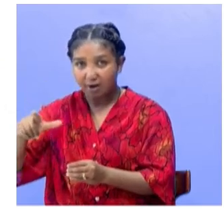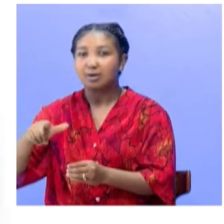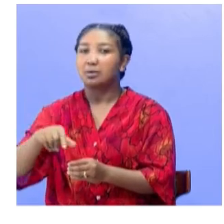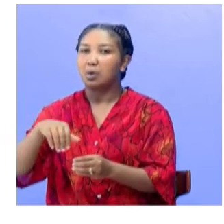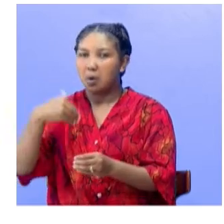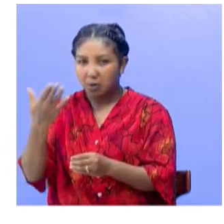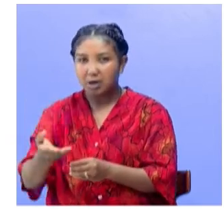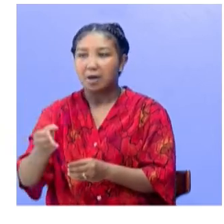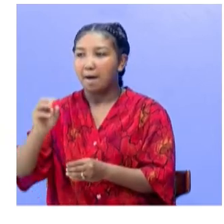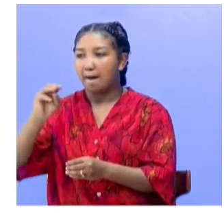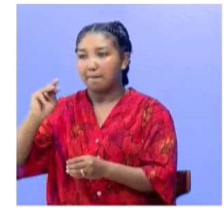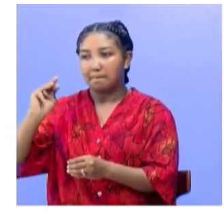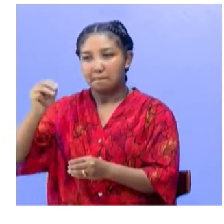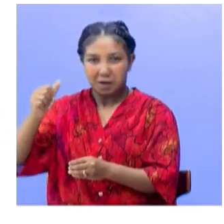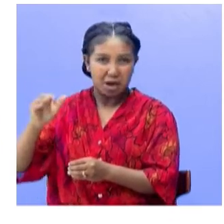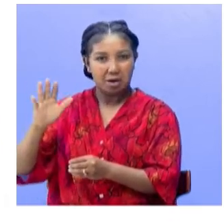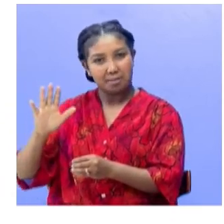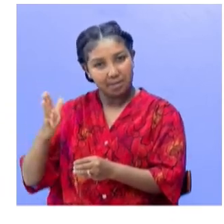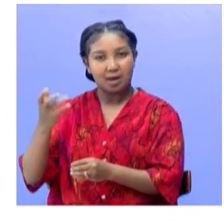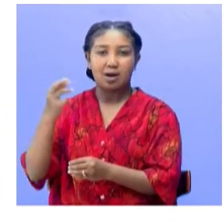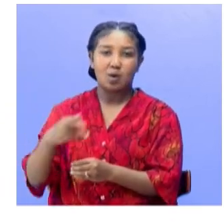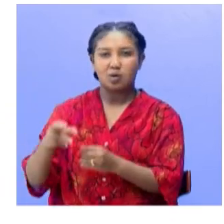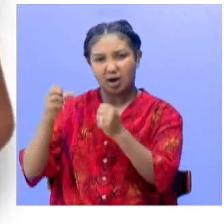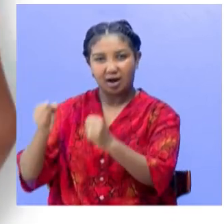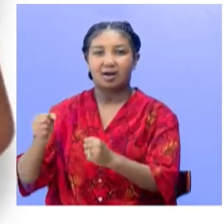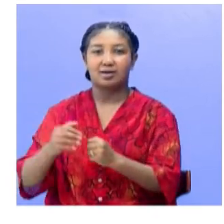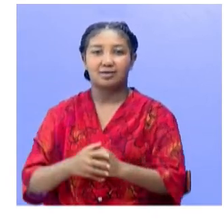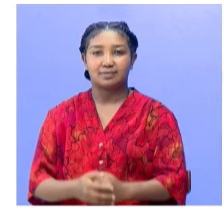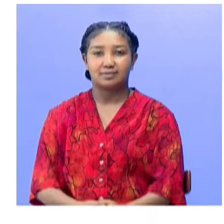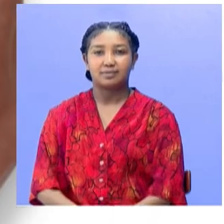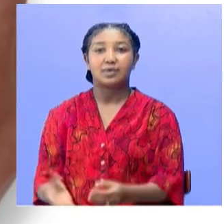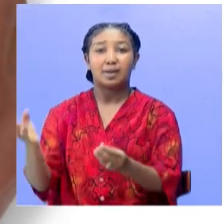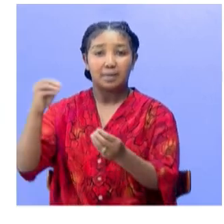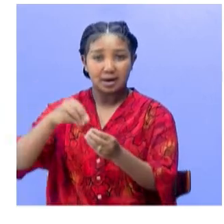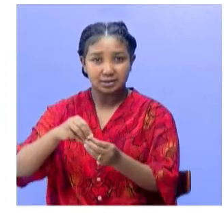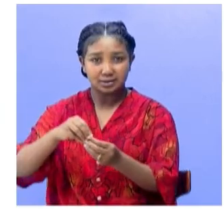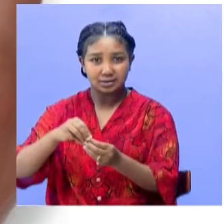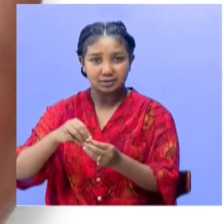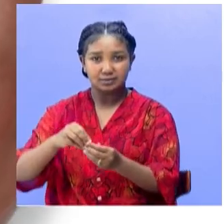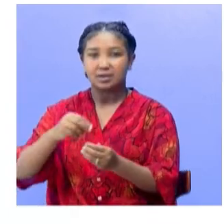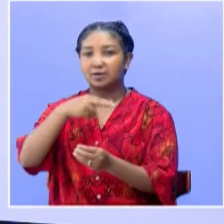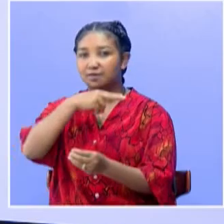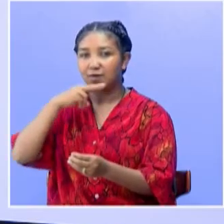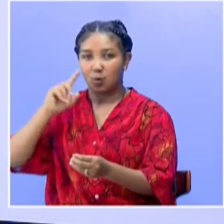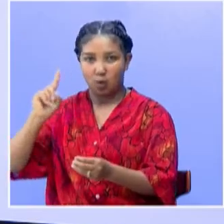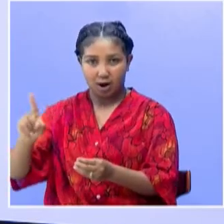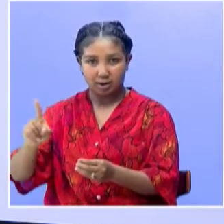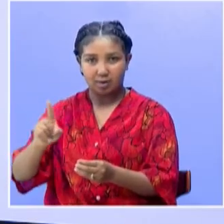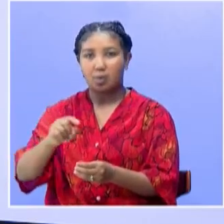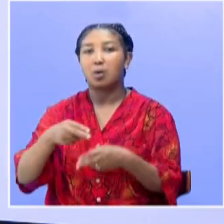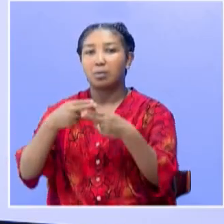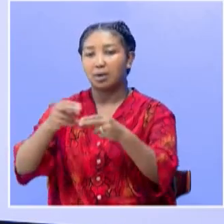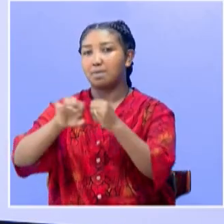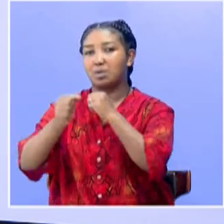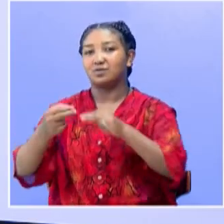auxiliaries? May or can. Good. Plus verb 1 or what we call